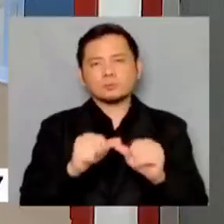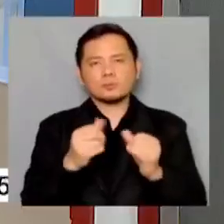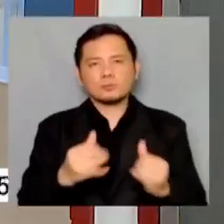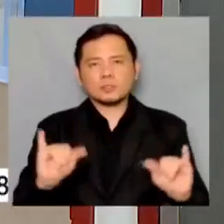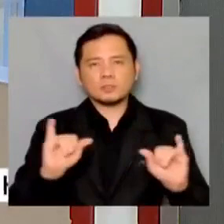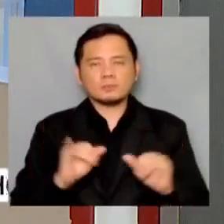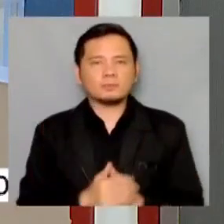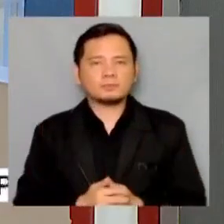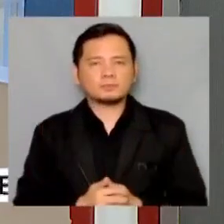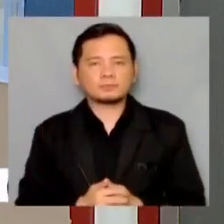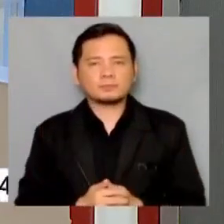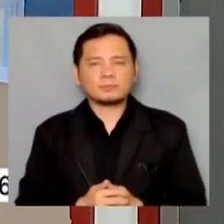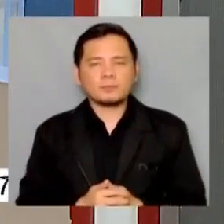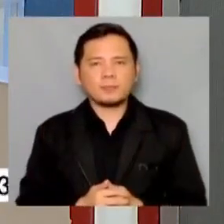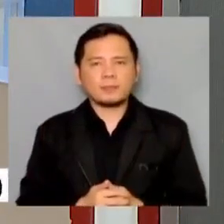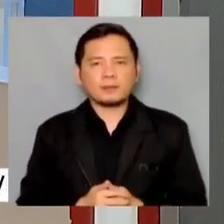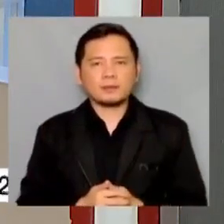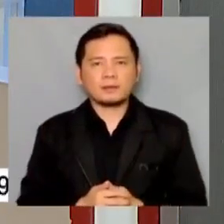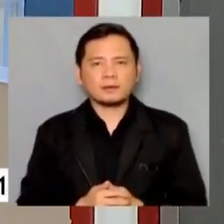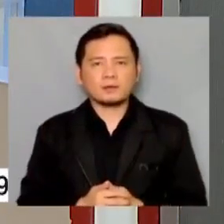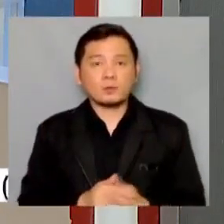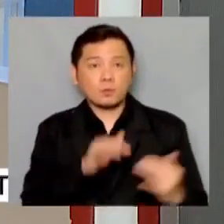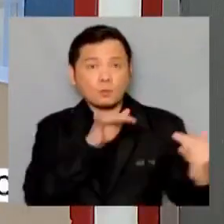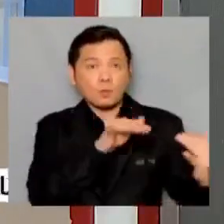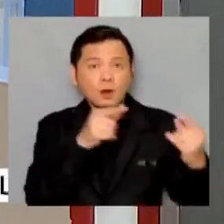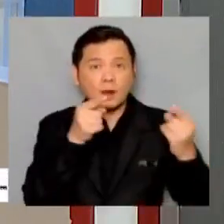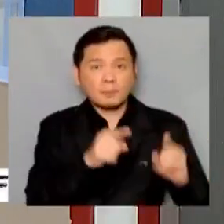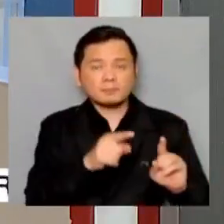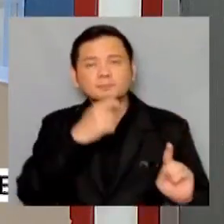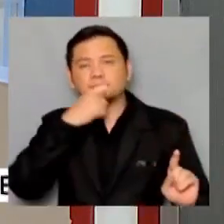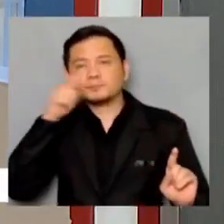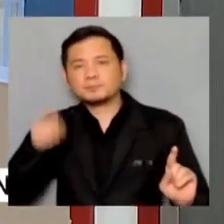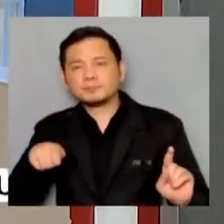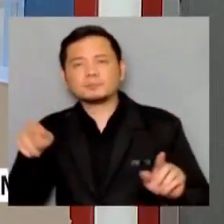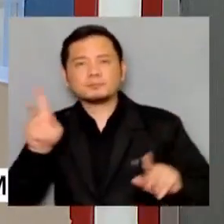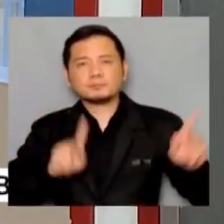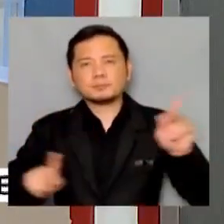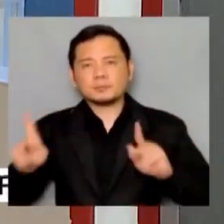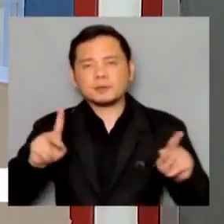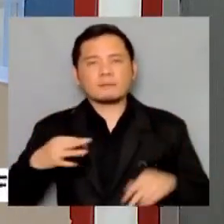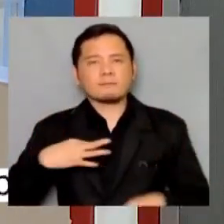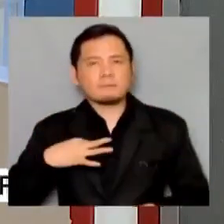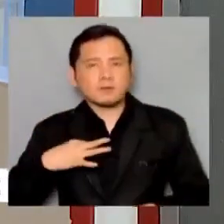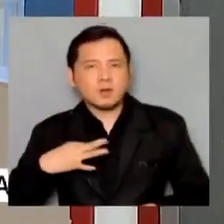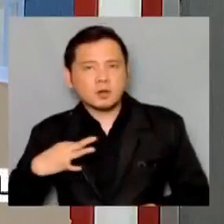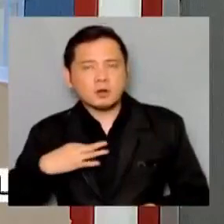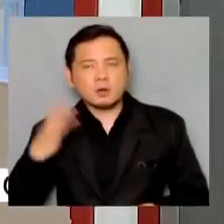The war has sparked voluntarism among Ukrainians who chose to stay home. Take a look.